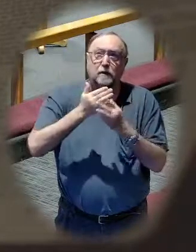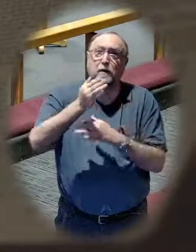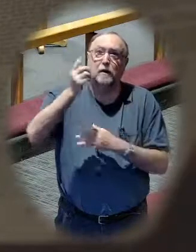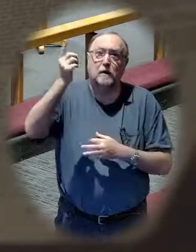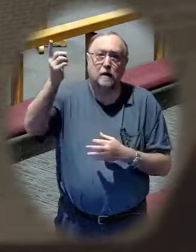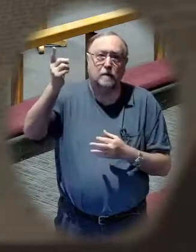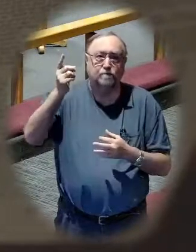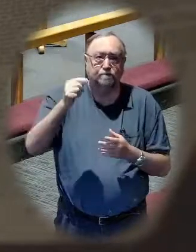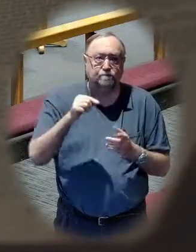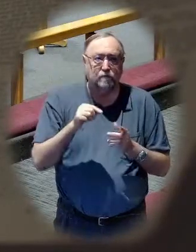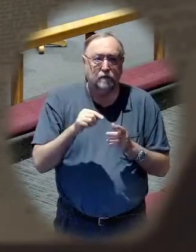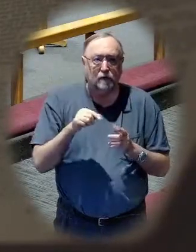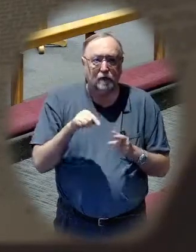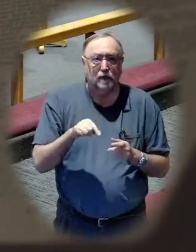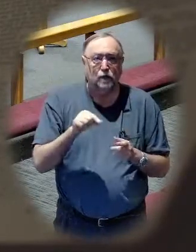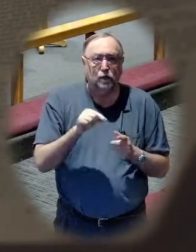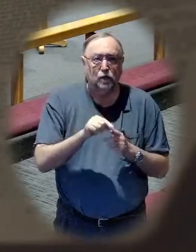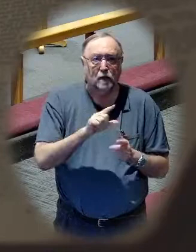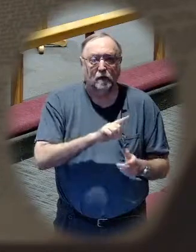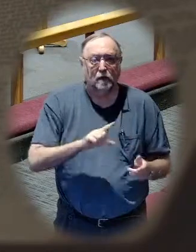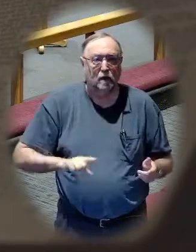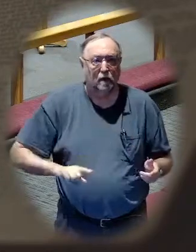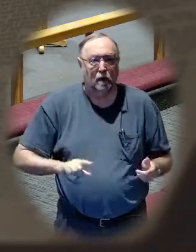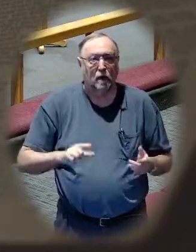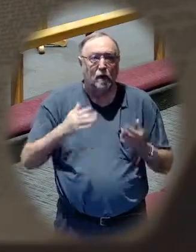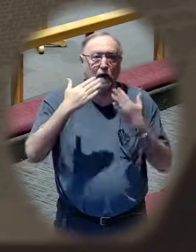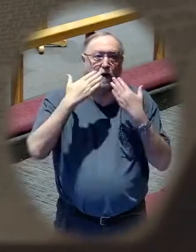the word of the Lord.